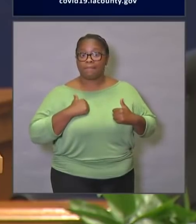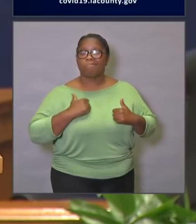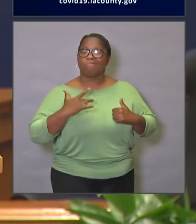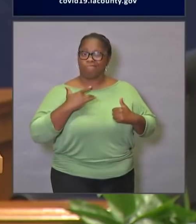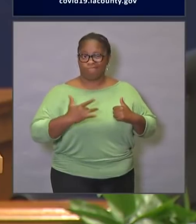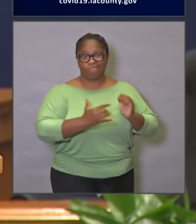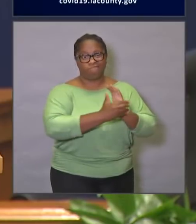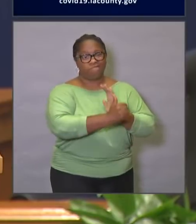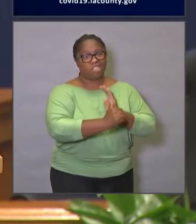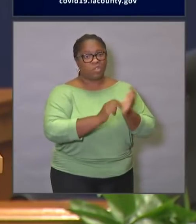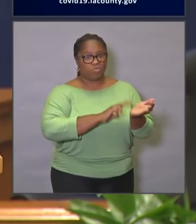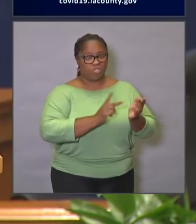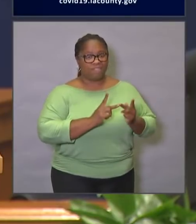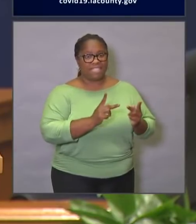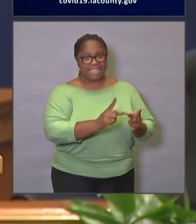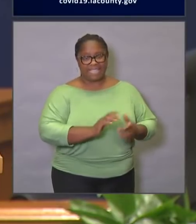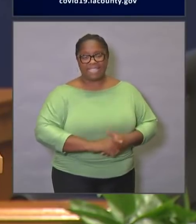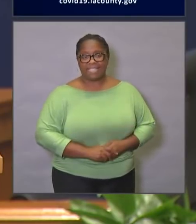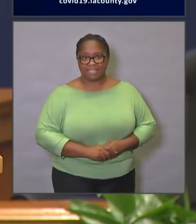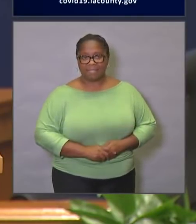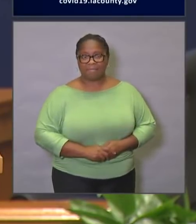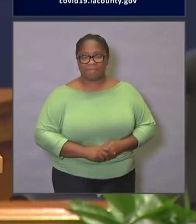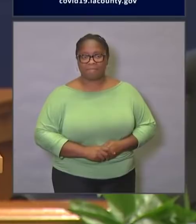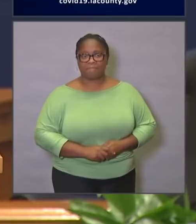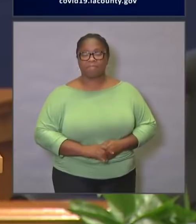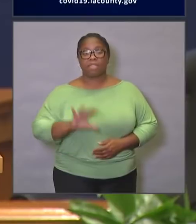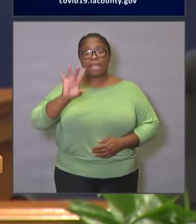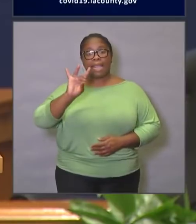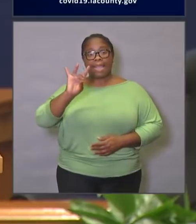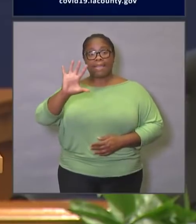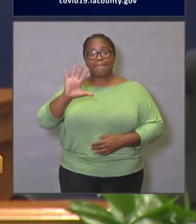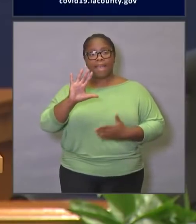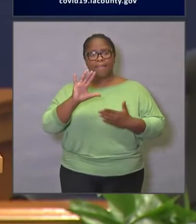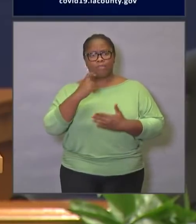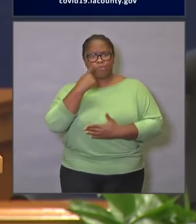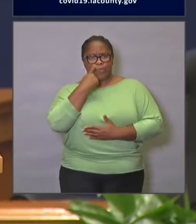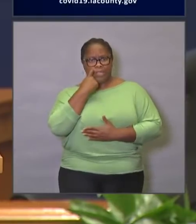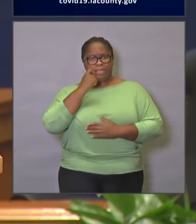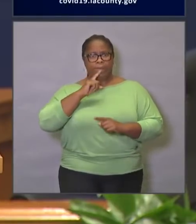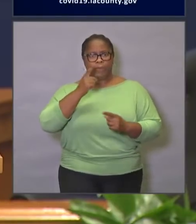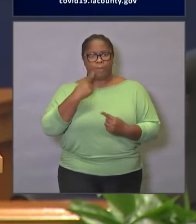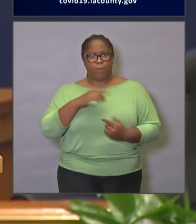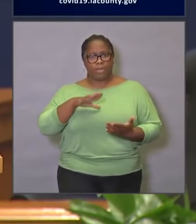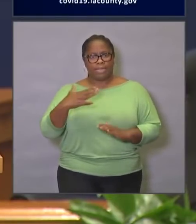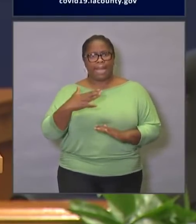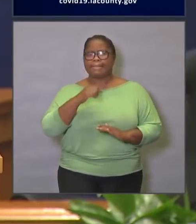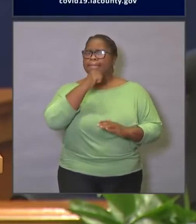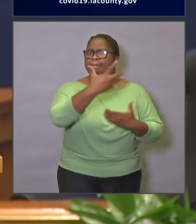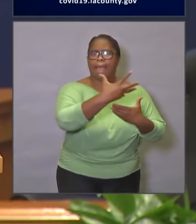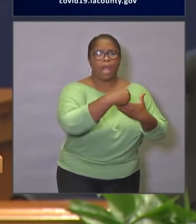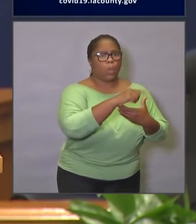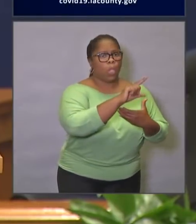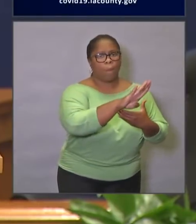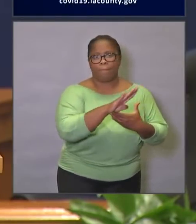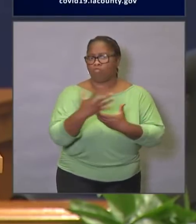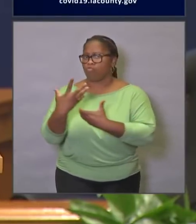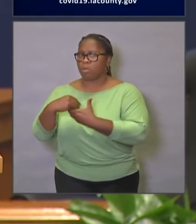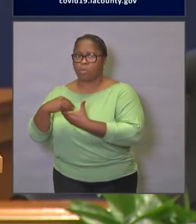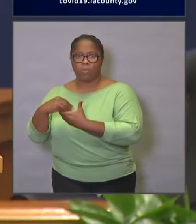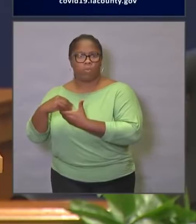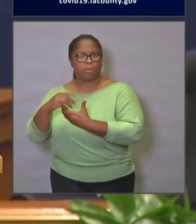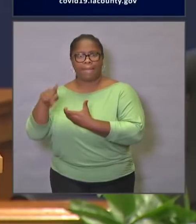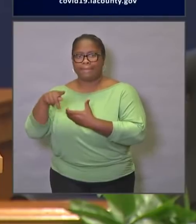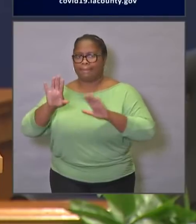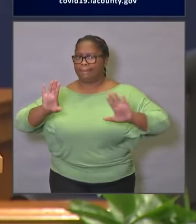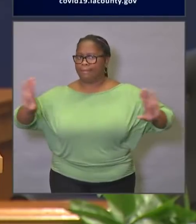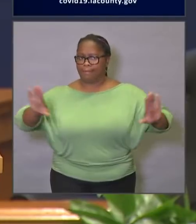nursing facilities. Of the 85 newly reported deaths today, excluding Long Beach and Pasadena, 15, or